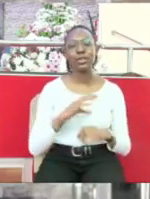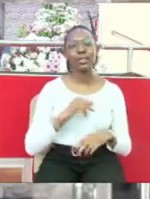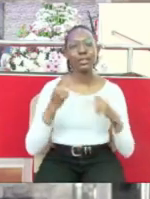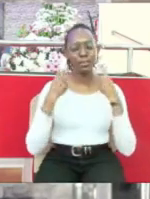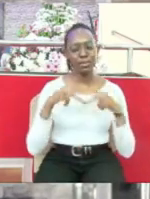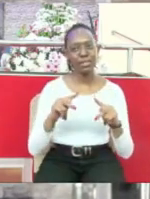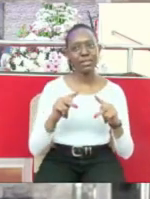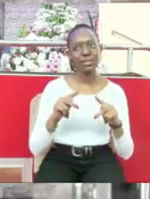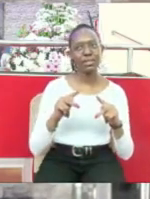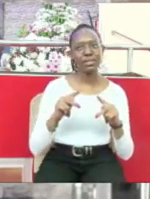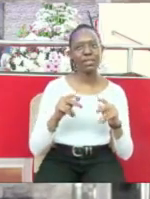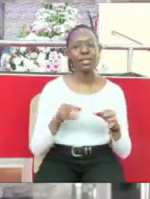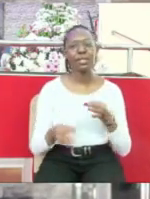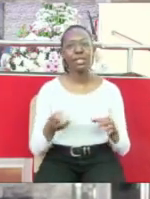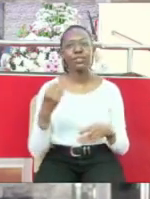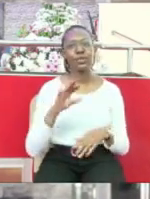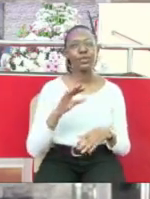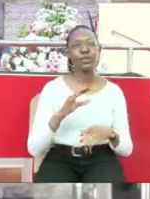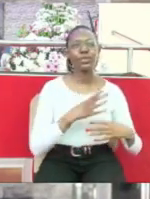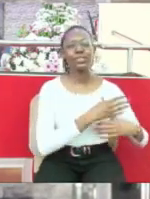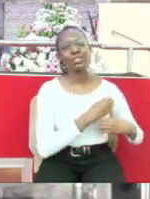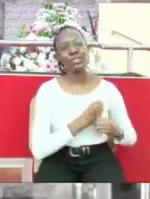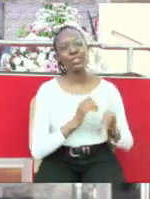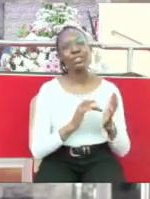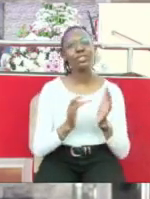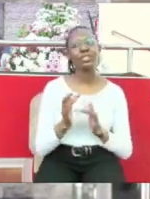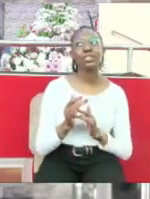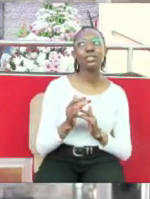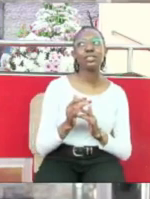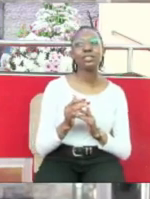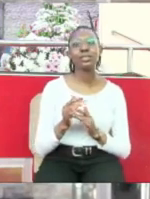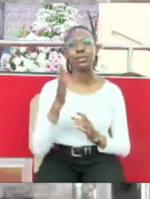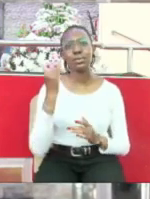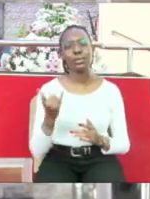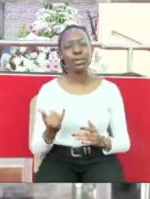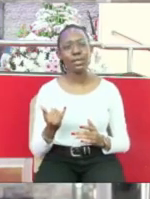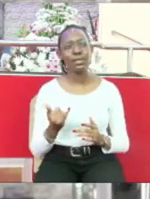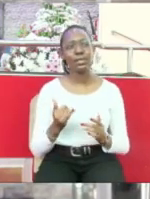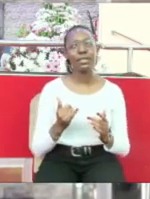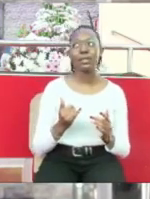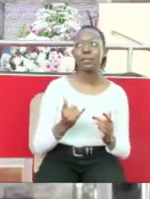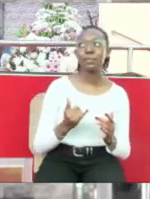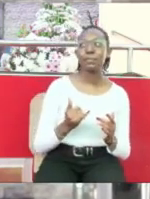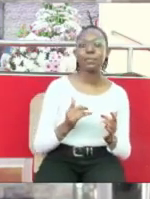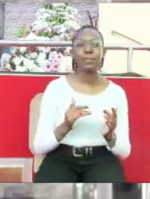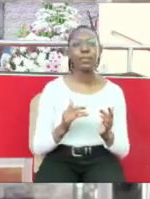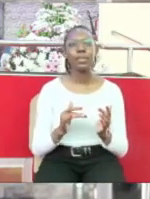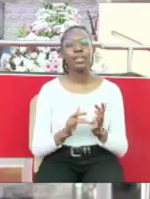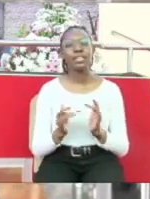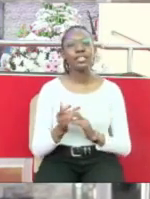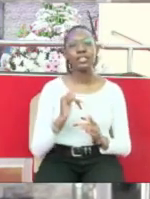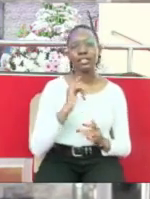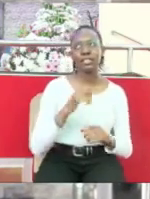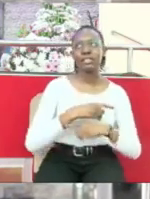you trust him. Ikiwa utamwamini. Blessed be the name of the Lord. Jina la Bwana libariki. Because that is the difference. Kwa sababu hiyo ndio tofauti. Let's